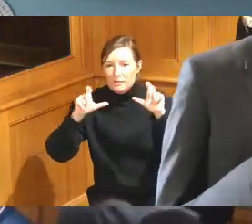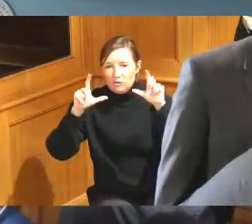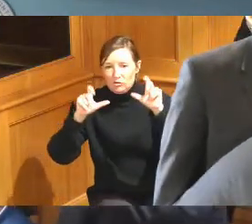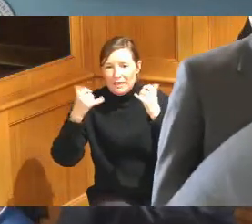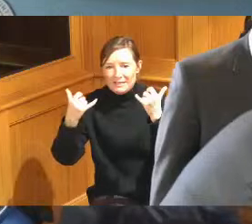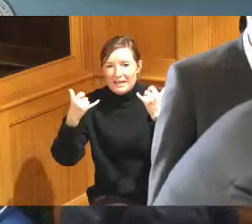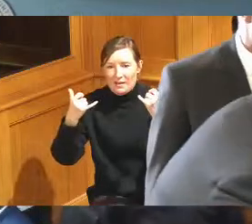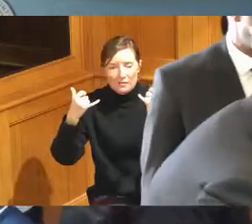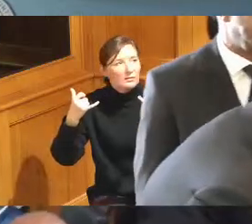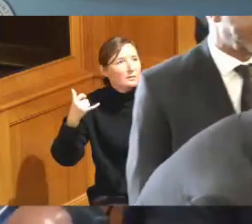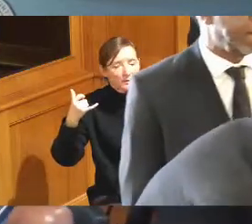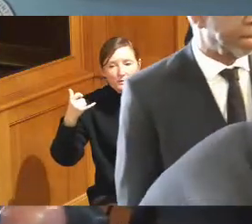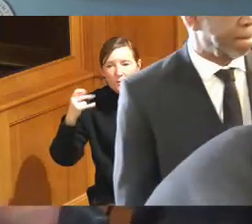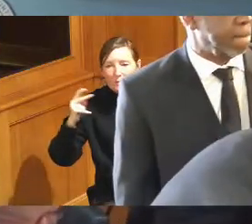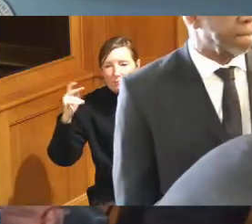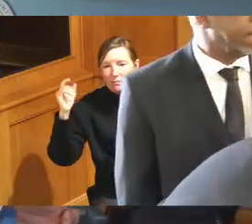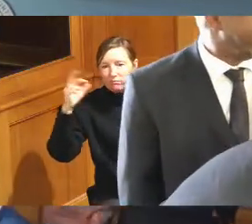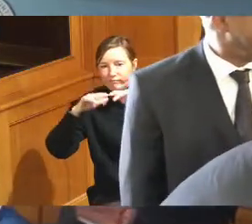weird.